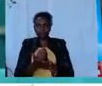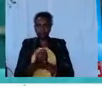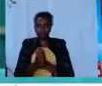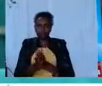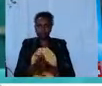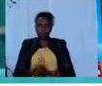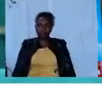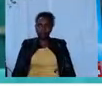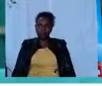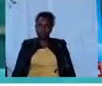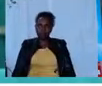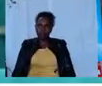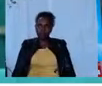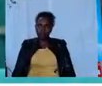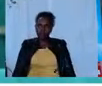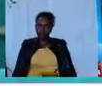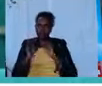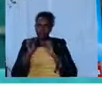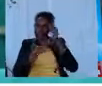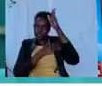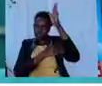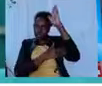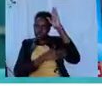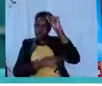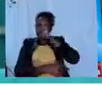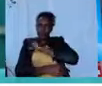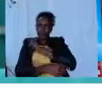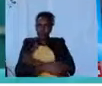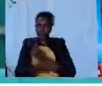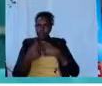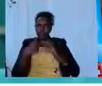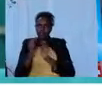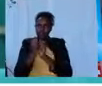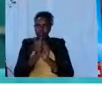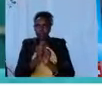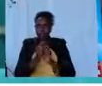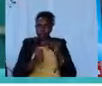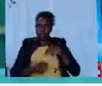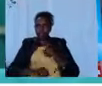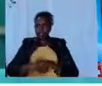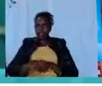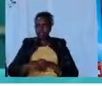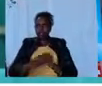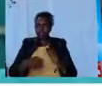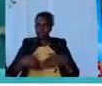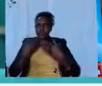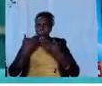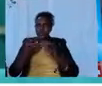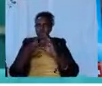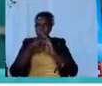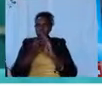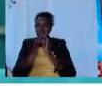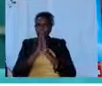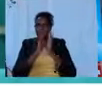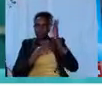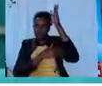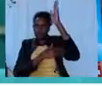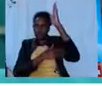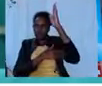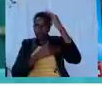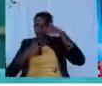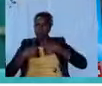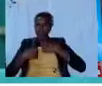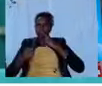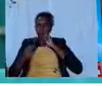St. John Chrysostom. Almighty God, by your grace we've come together at this time to bring our united prayers to